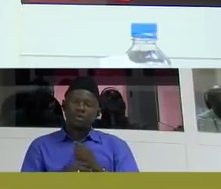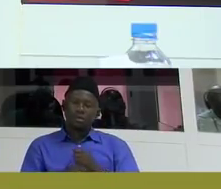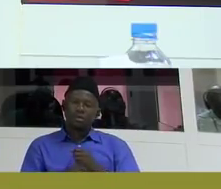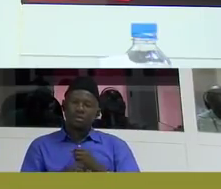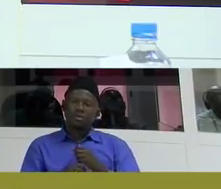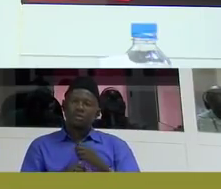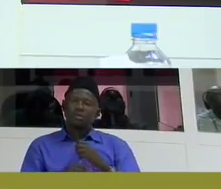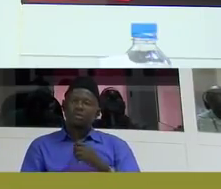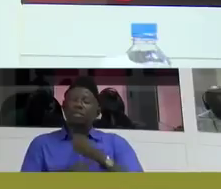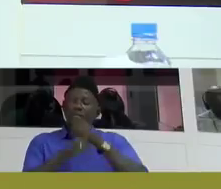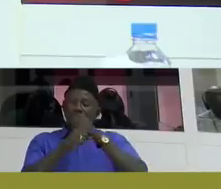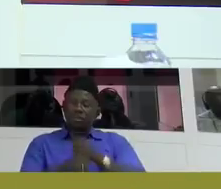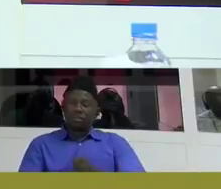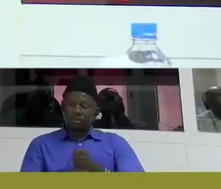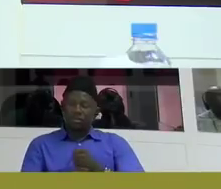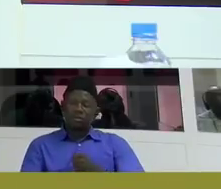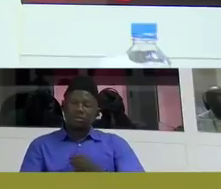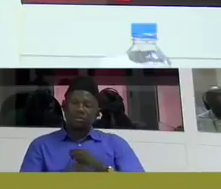unity in the Gambia.